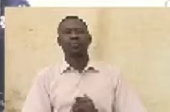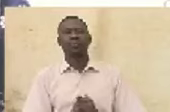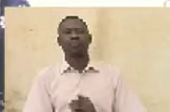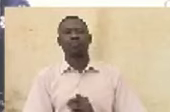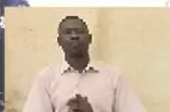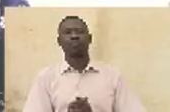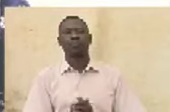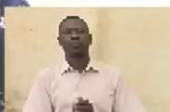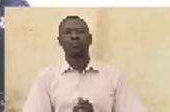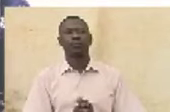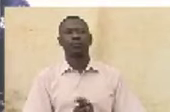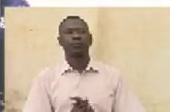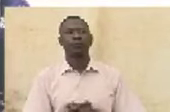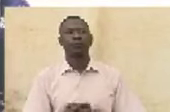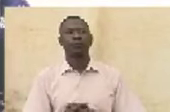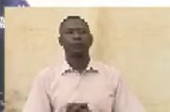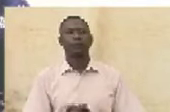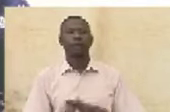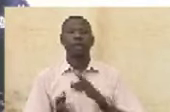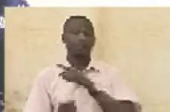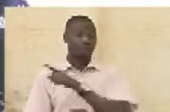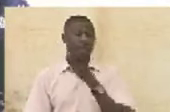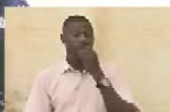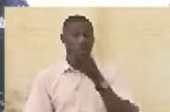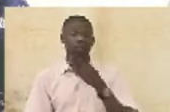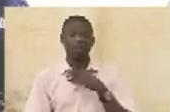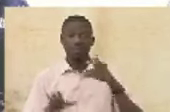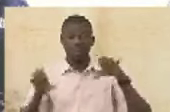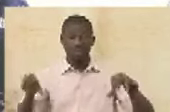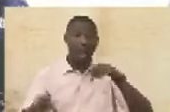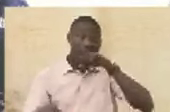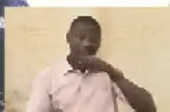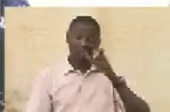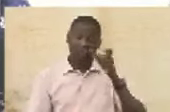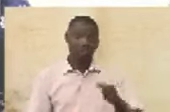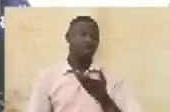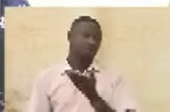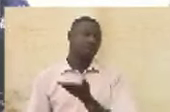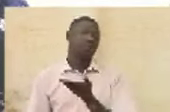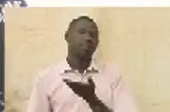ko buale. They said that he was a witch.